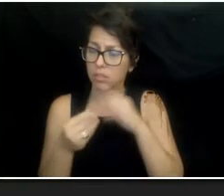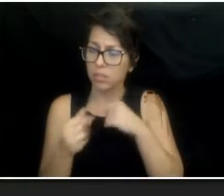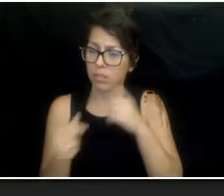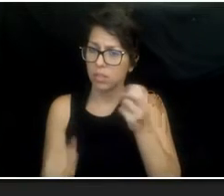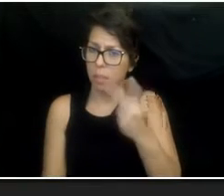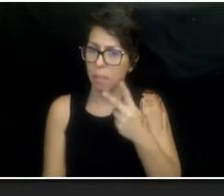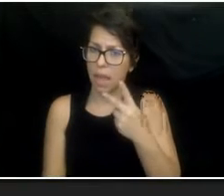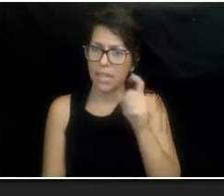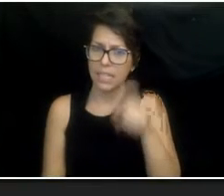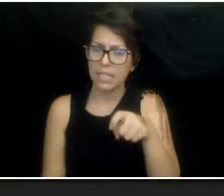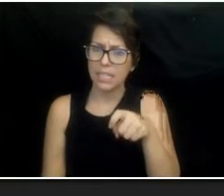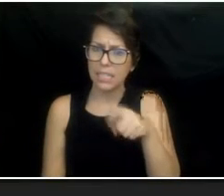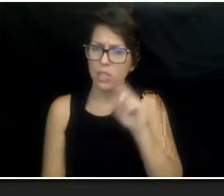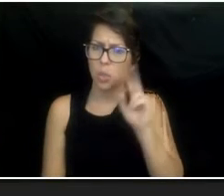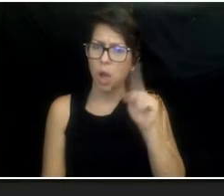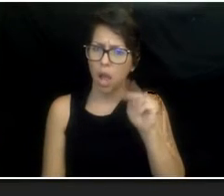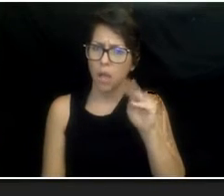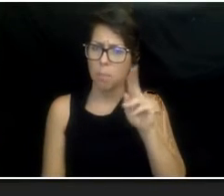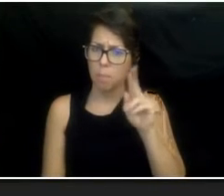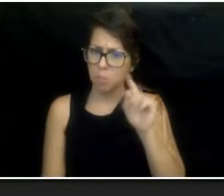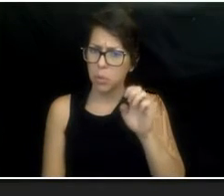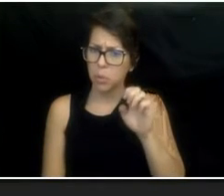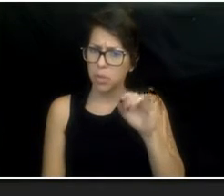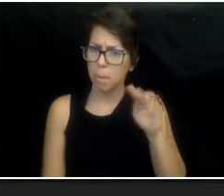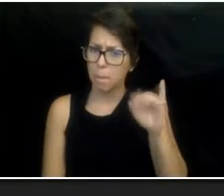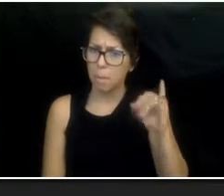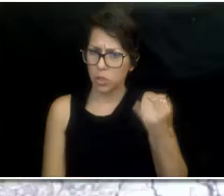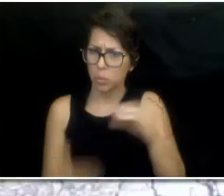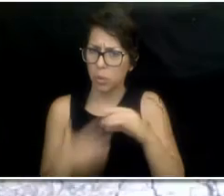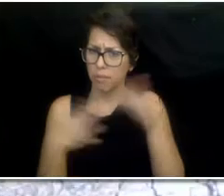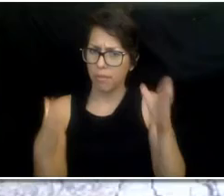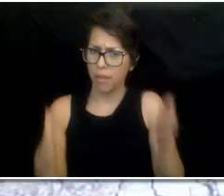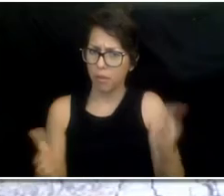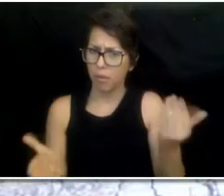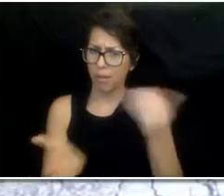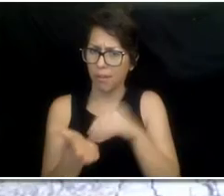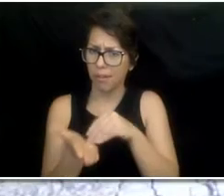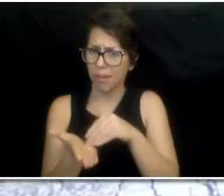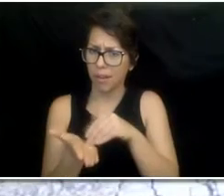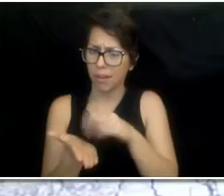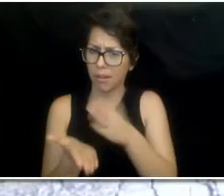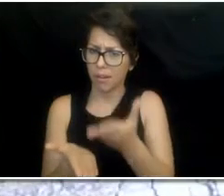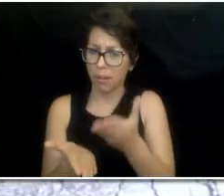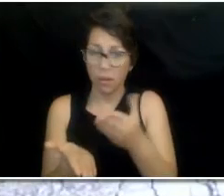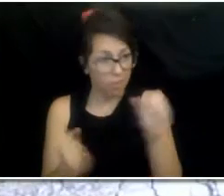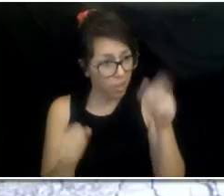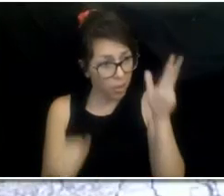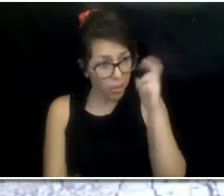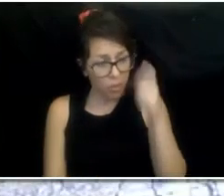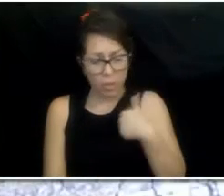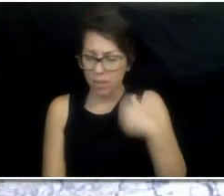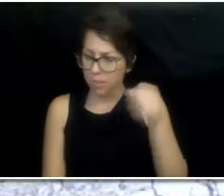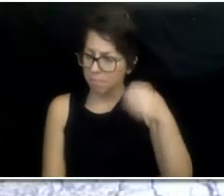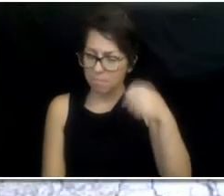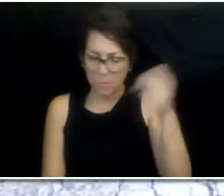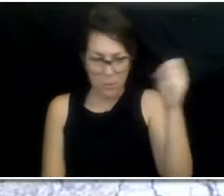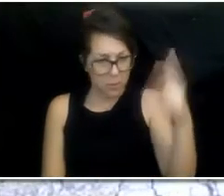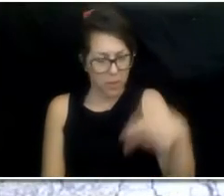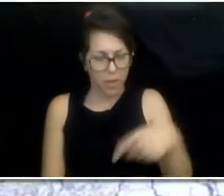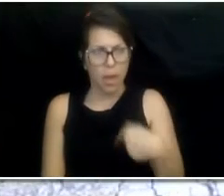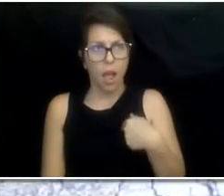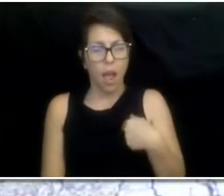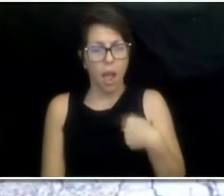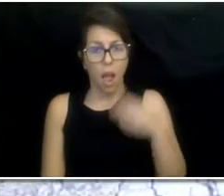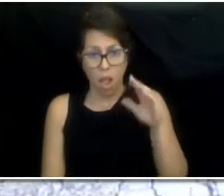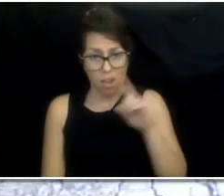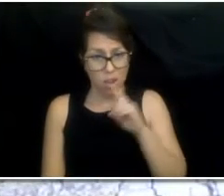now at this time than there were preco okay can can I um this is commissioner Noel and I'd first like to